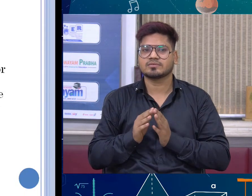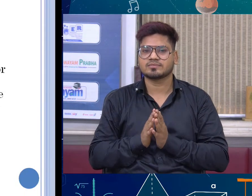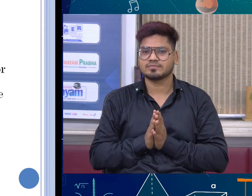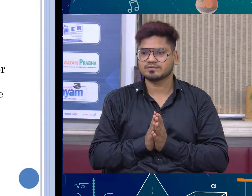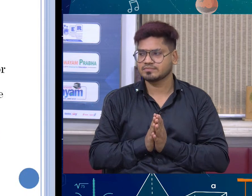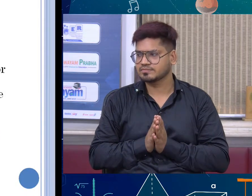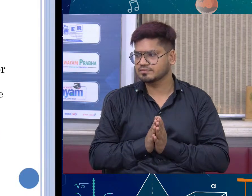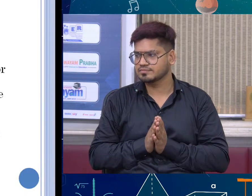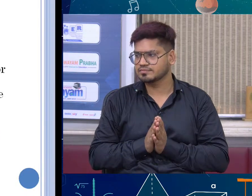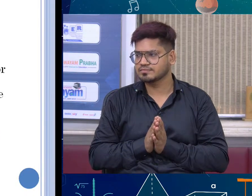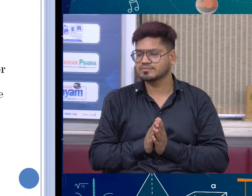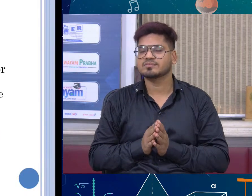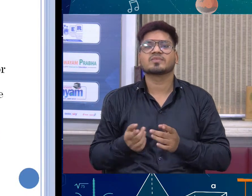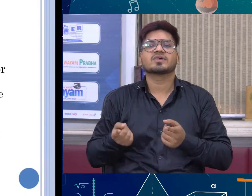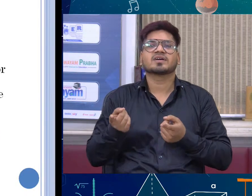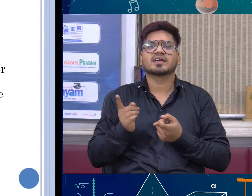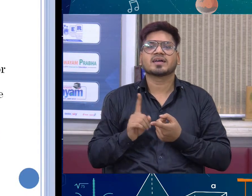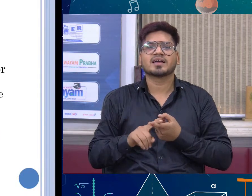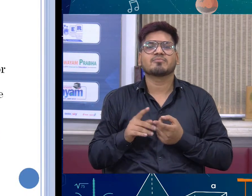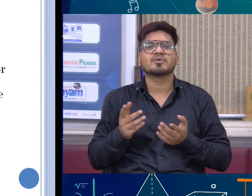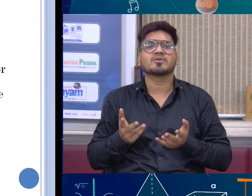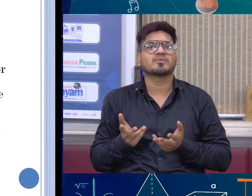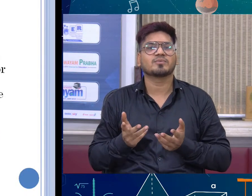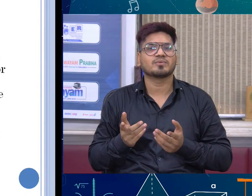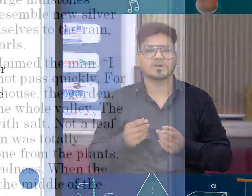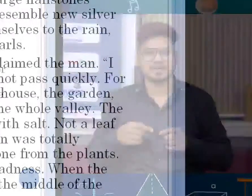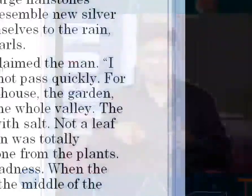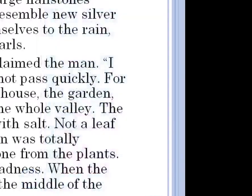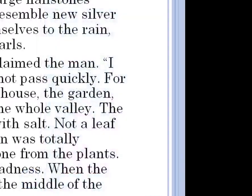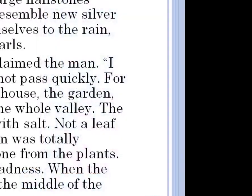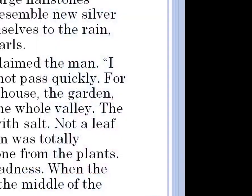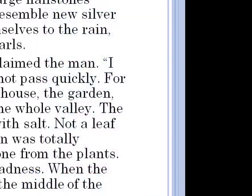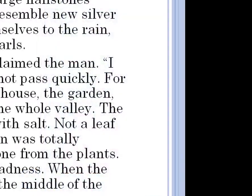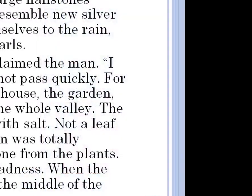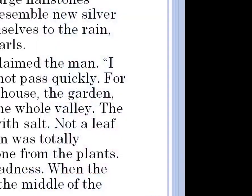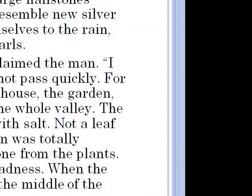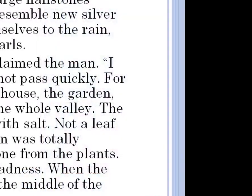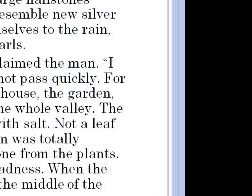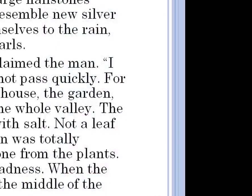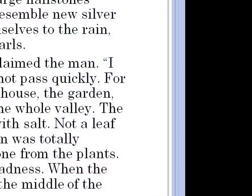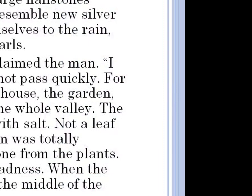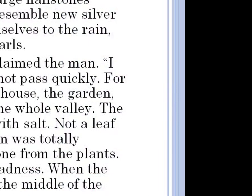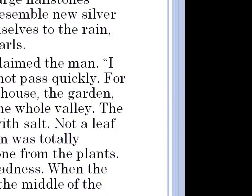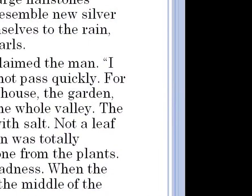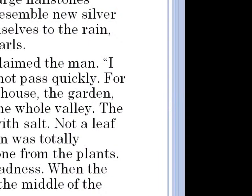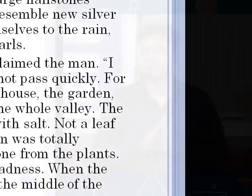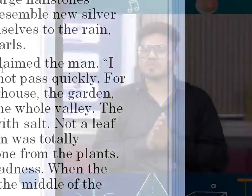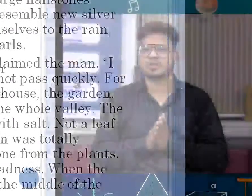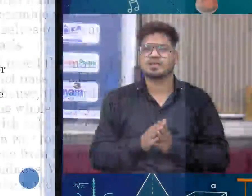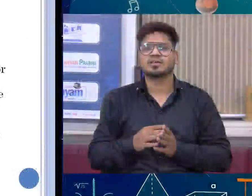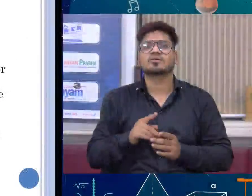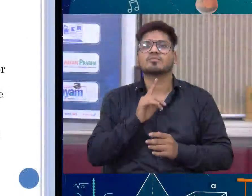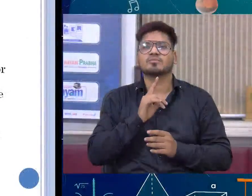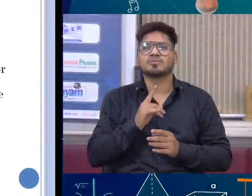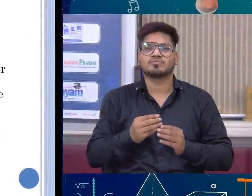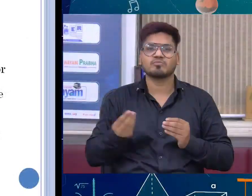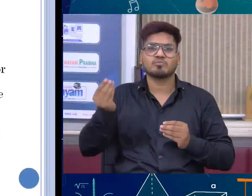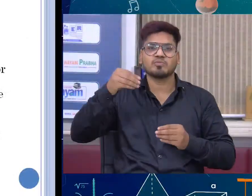began. What happened? The rain started and he's happy. The farmer lunch is happy very